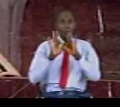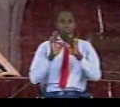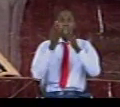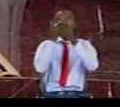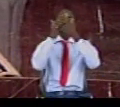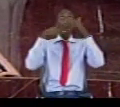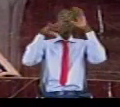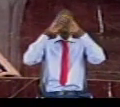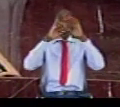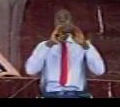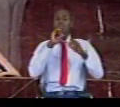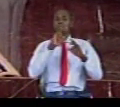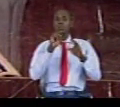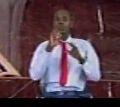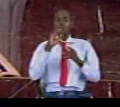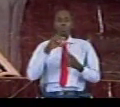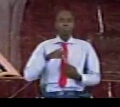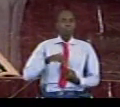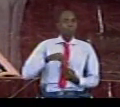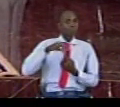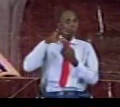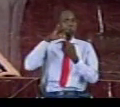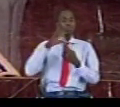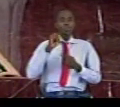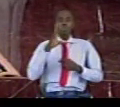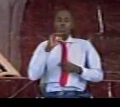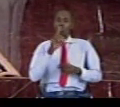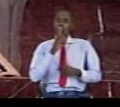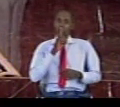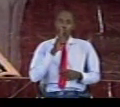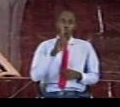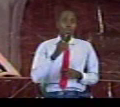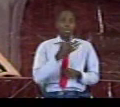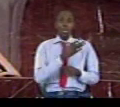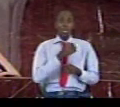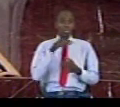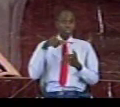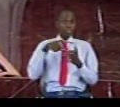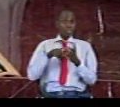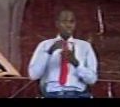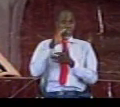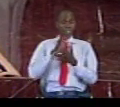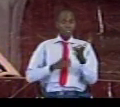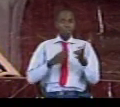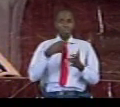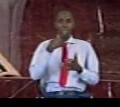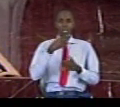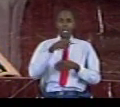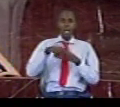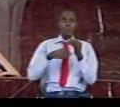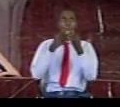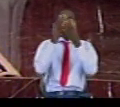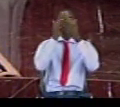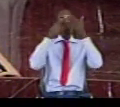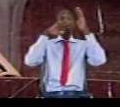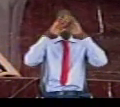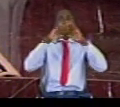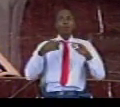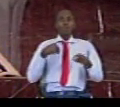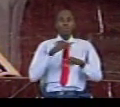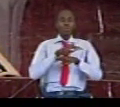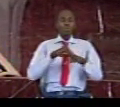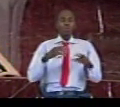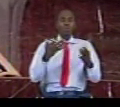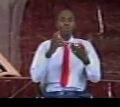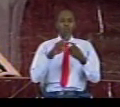precious, heaven is so real. And this passage talks about heaven, and we don't want to miss that,